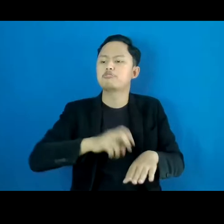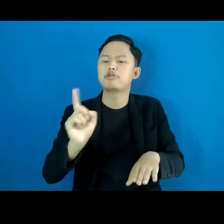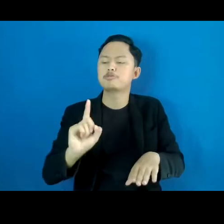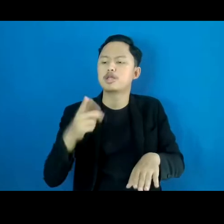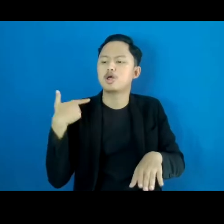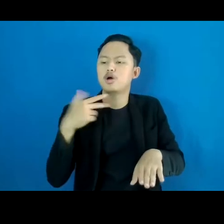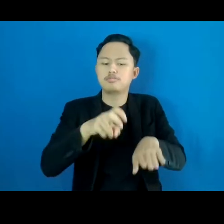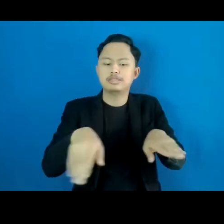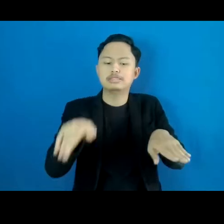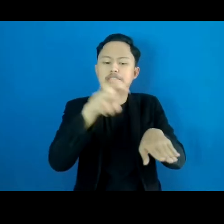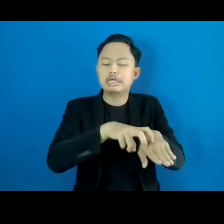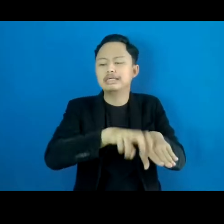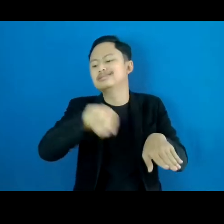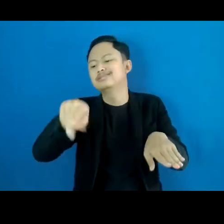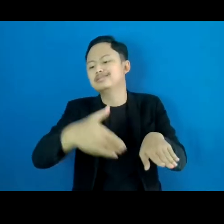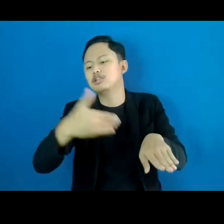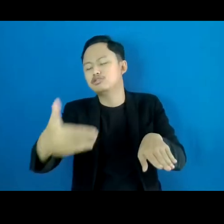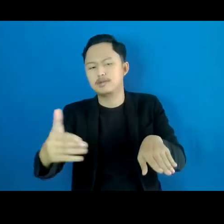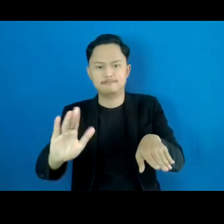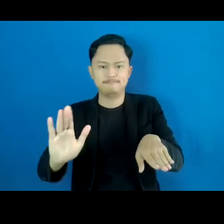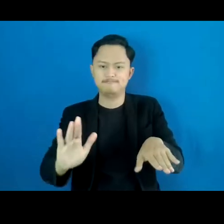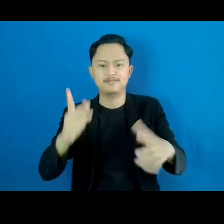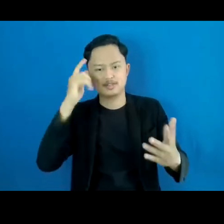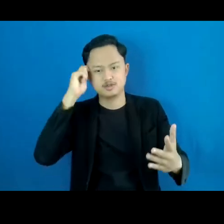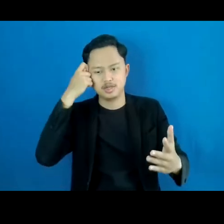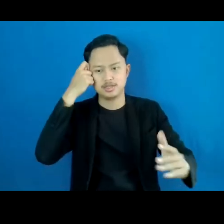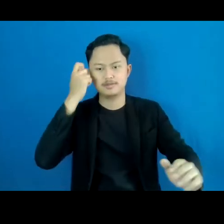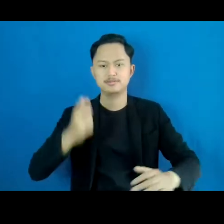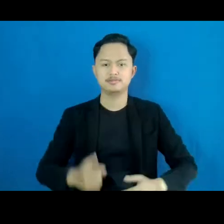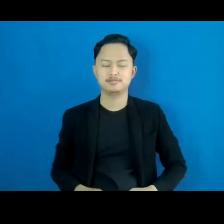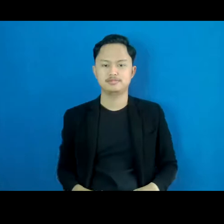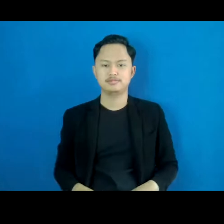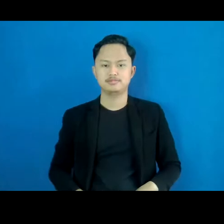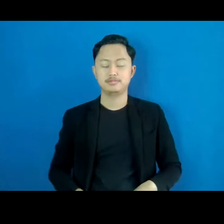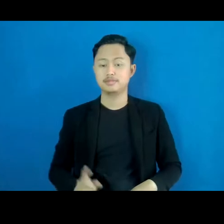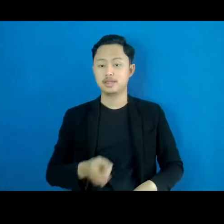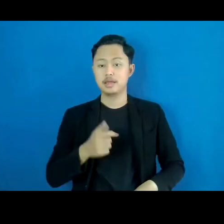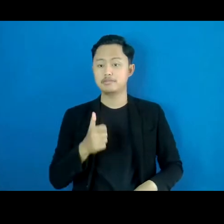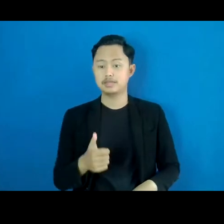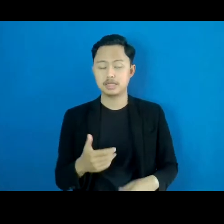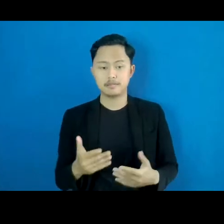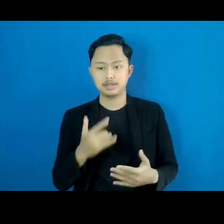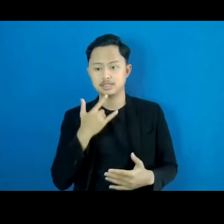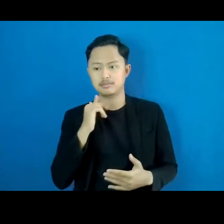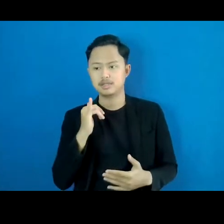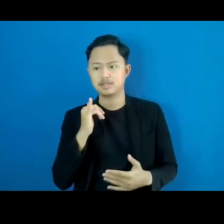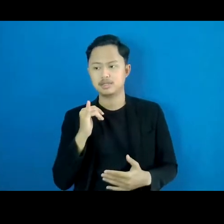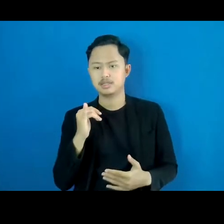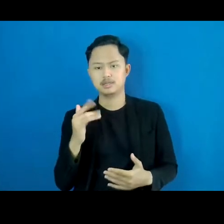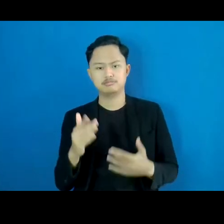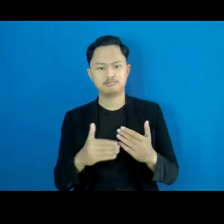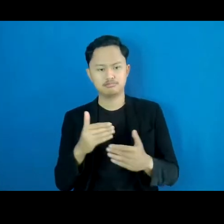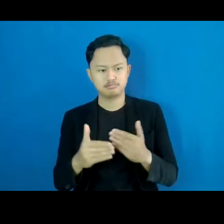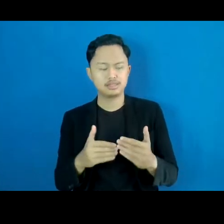make, so we'll have to accept whoever, whatever amount of passengers can be boarded in the bus has to be allowed to board the bus. This